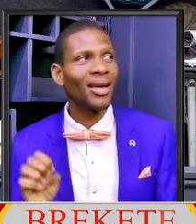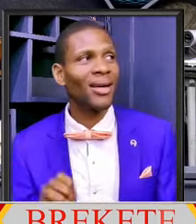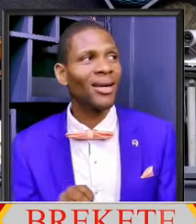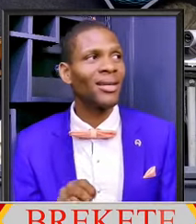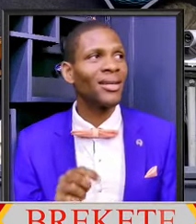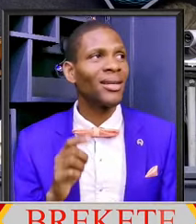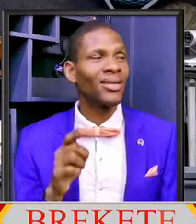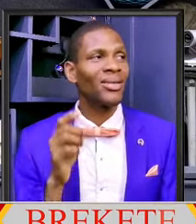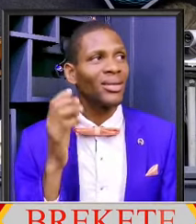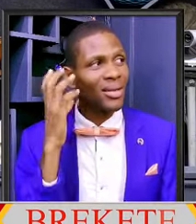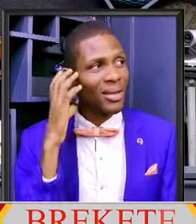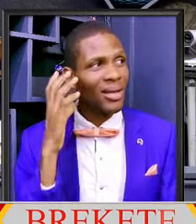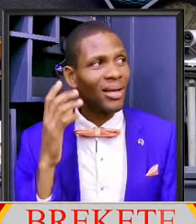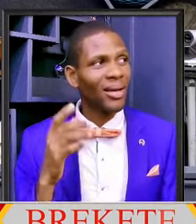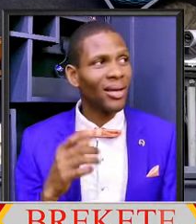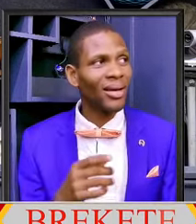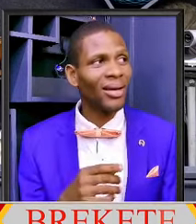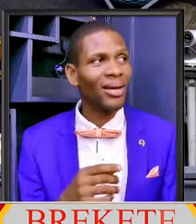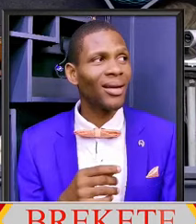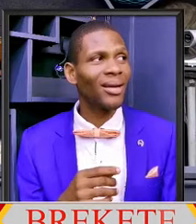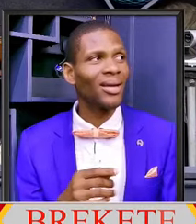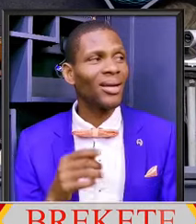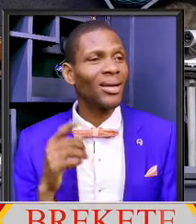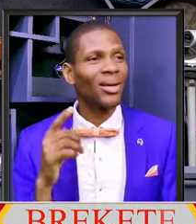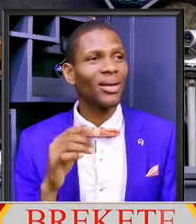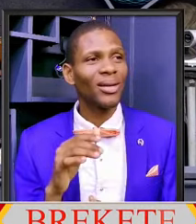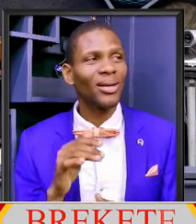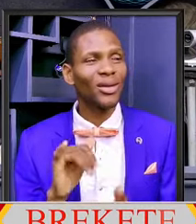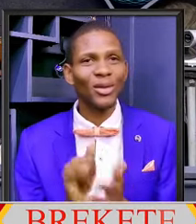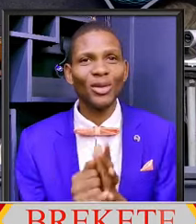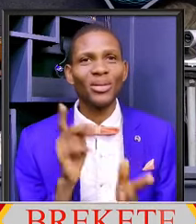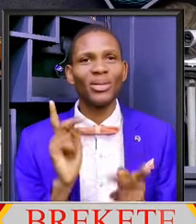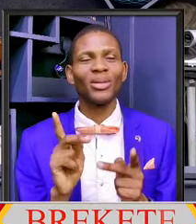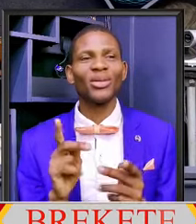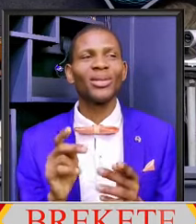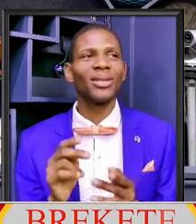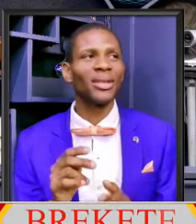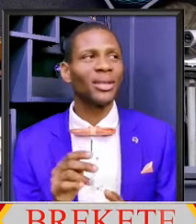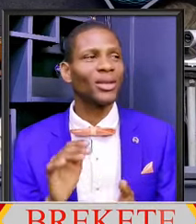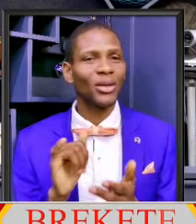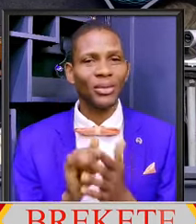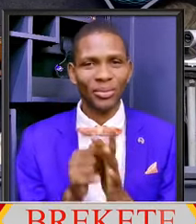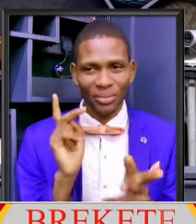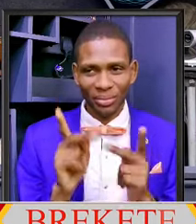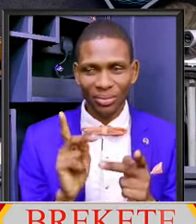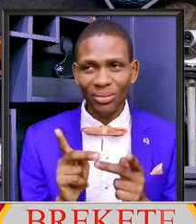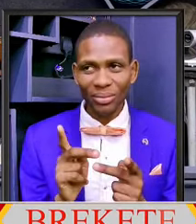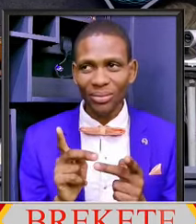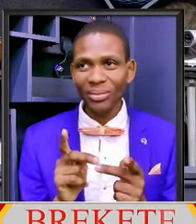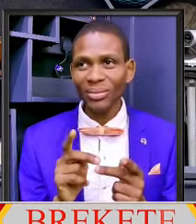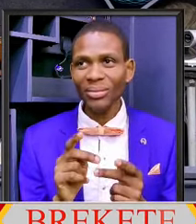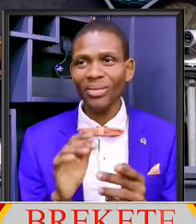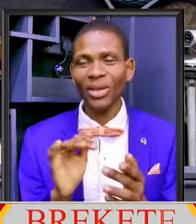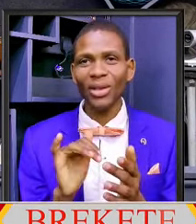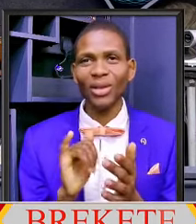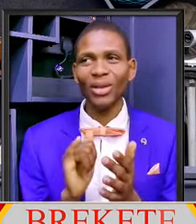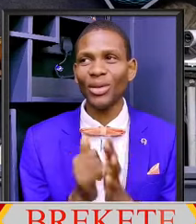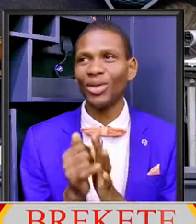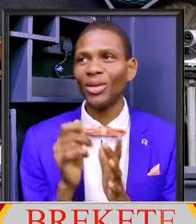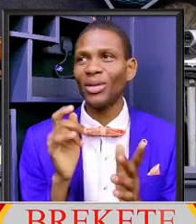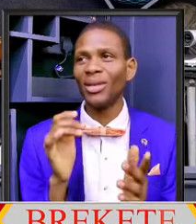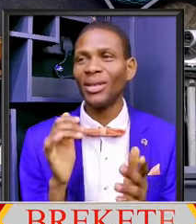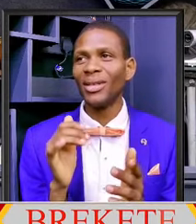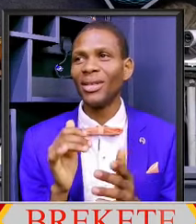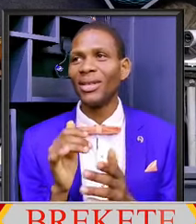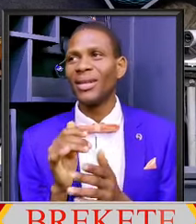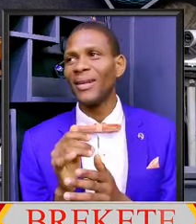but when I hear what I talk, those ones, we still believe, we still no one make we reach 11